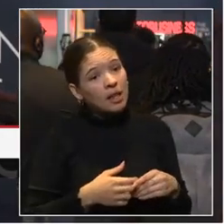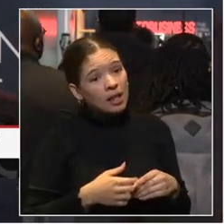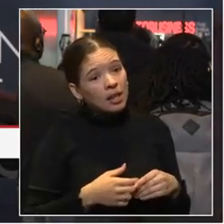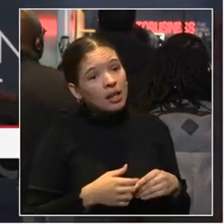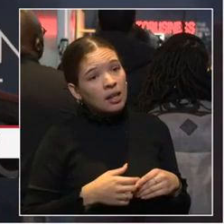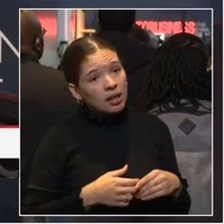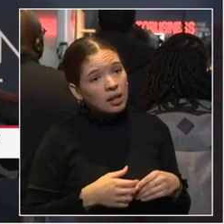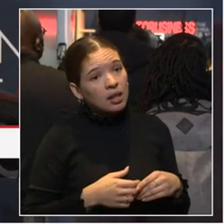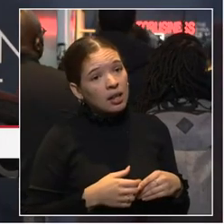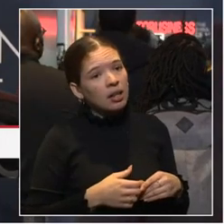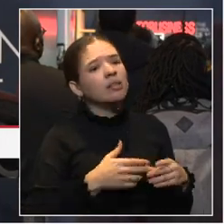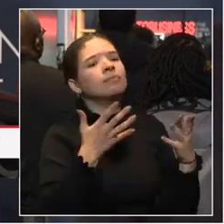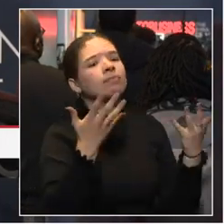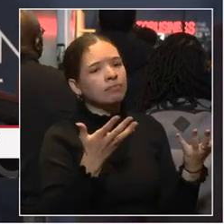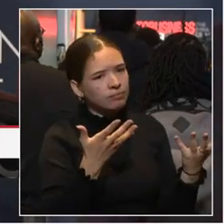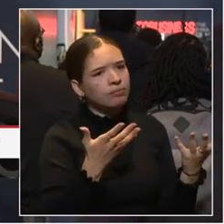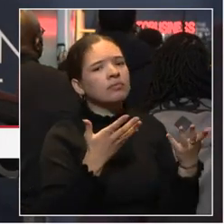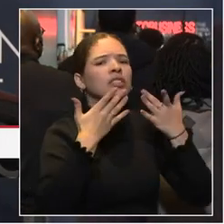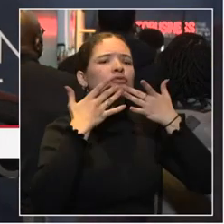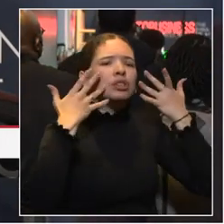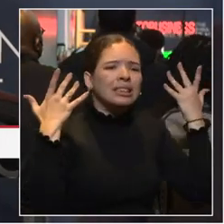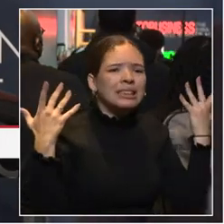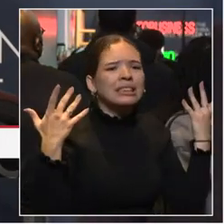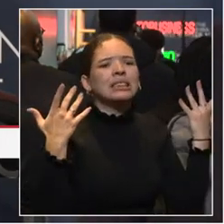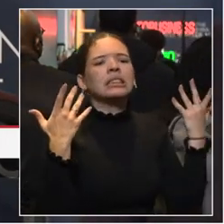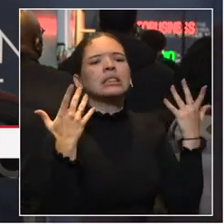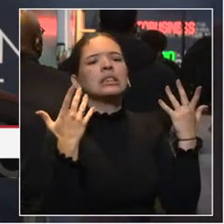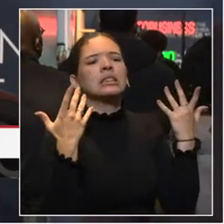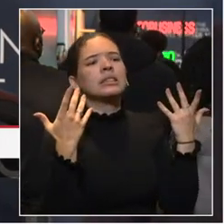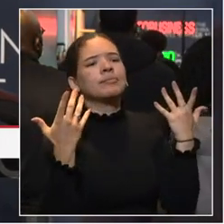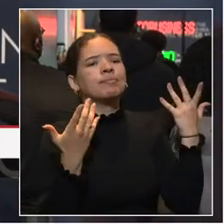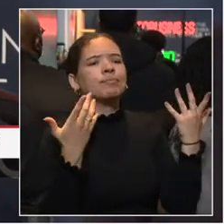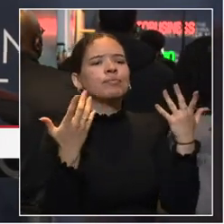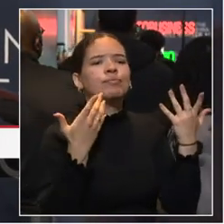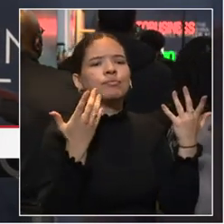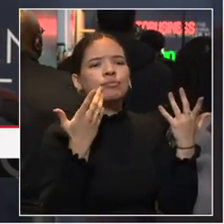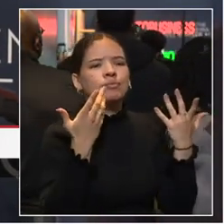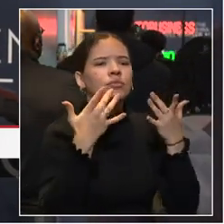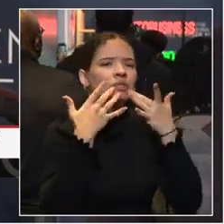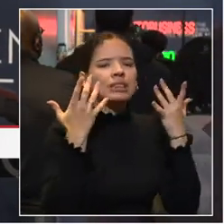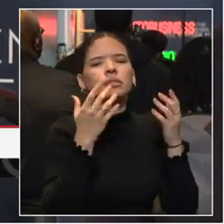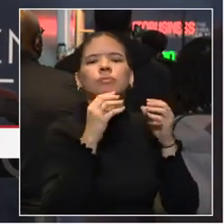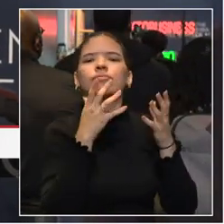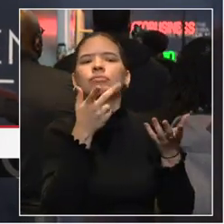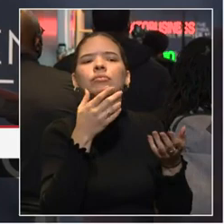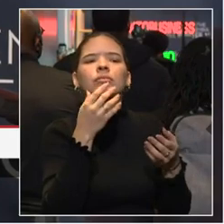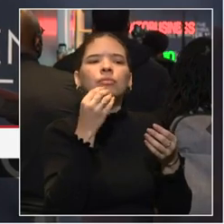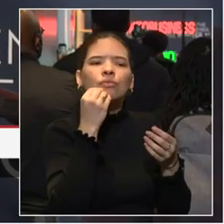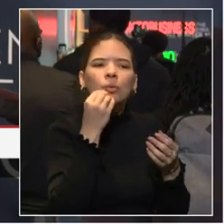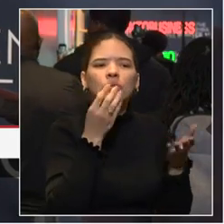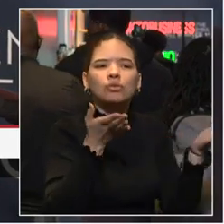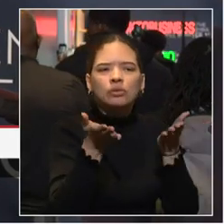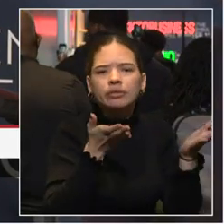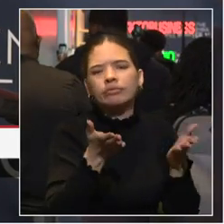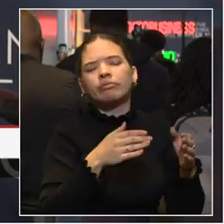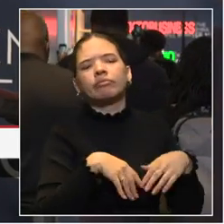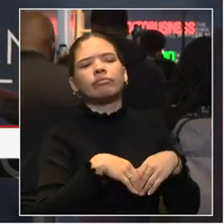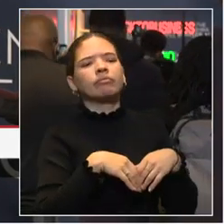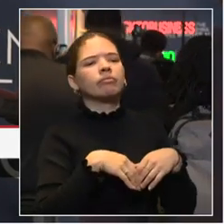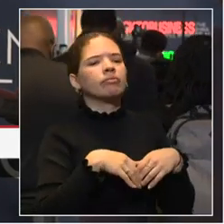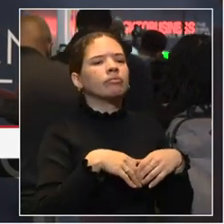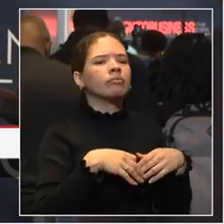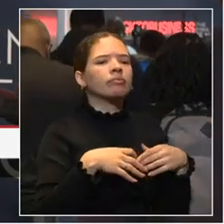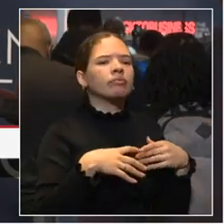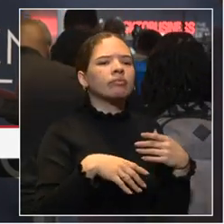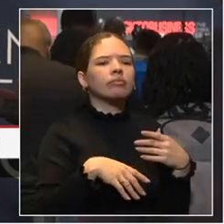service aspect or just, here's your drink, have a good day. It's about what's the impact that you can make. And so, one of